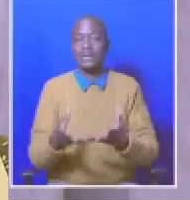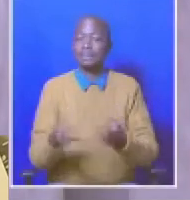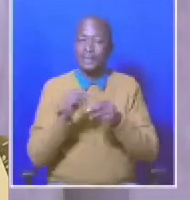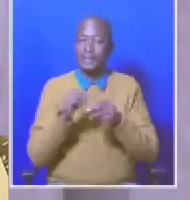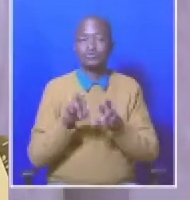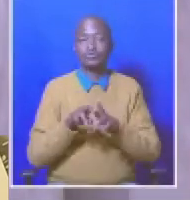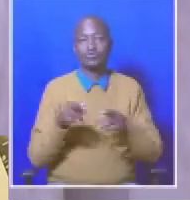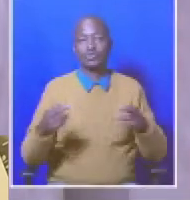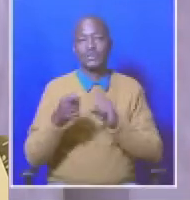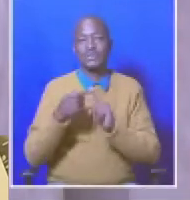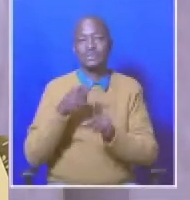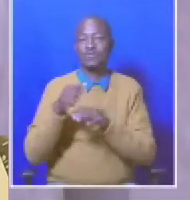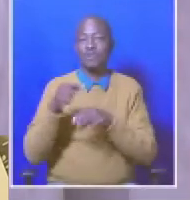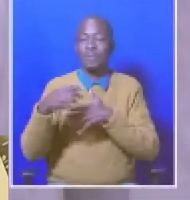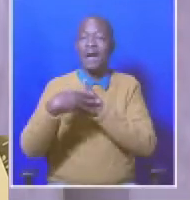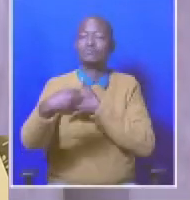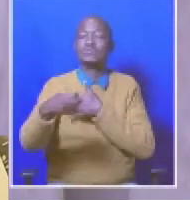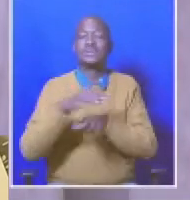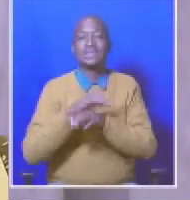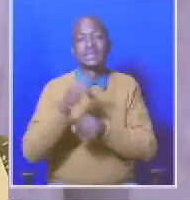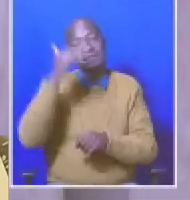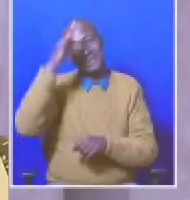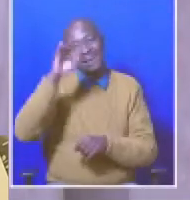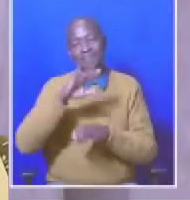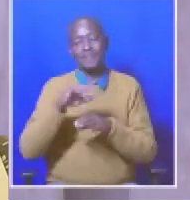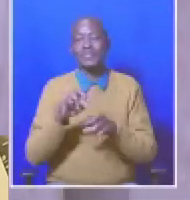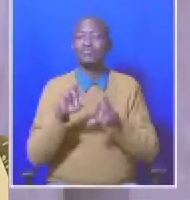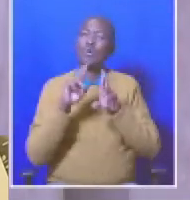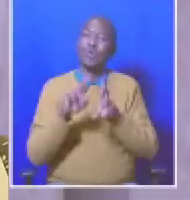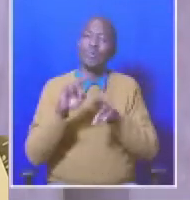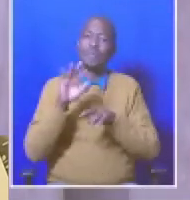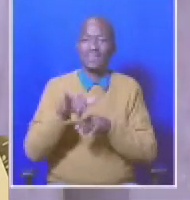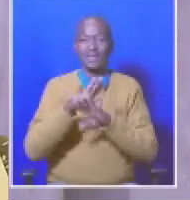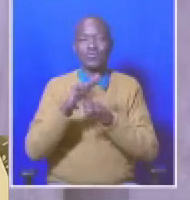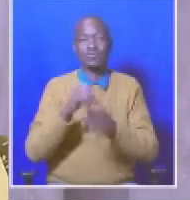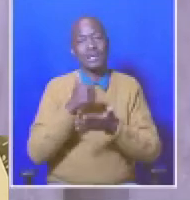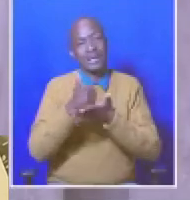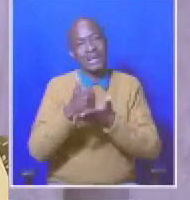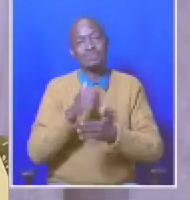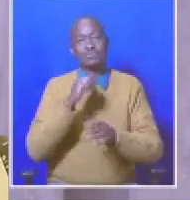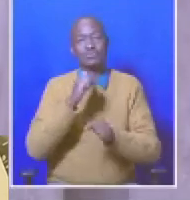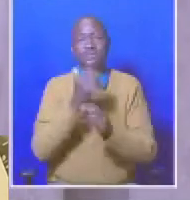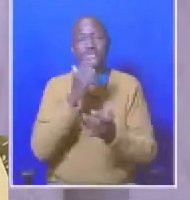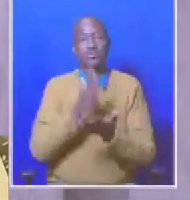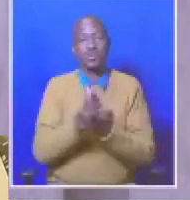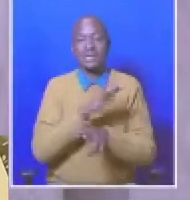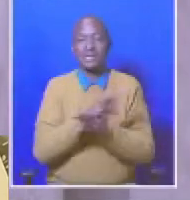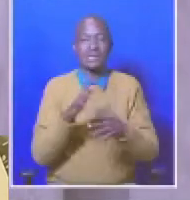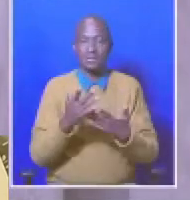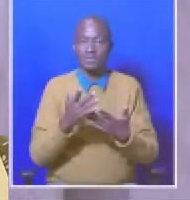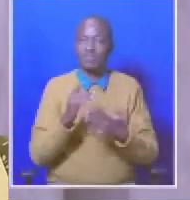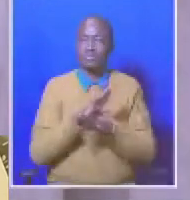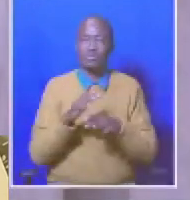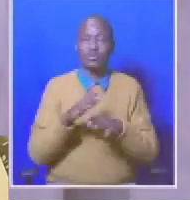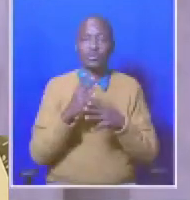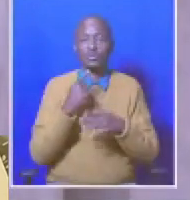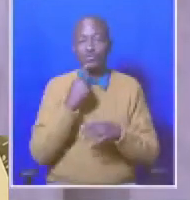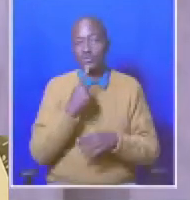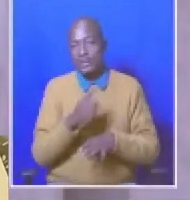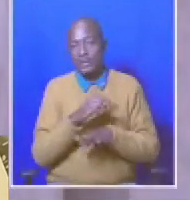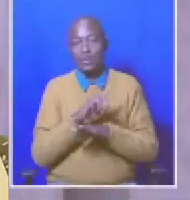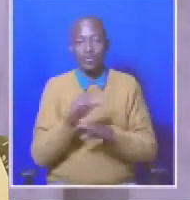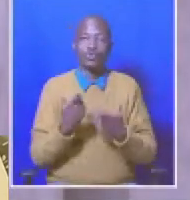of government. And I hope that is going to help going forward to ensure that we don't give up and say we don't have